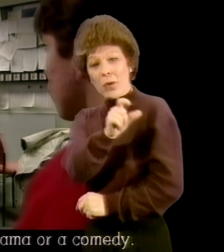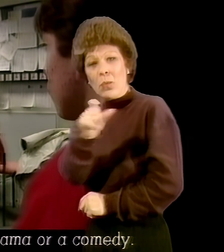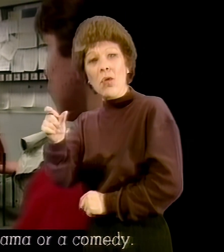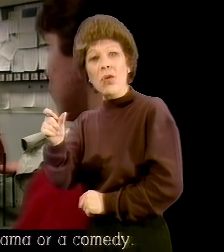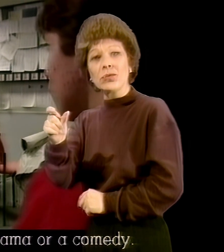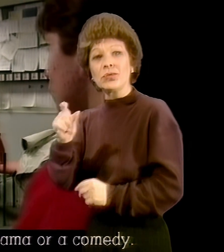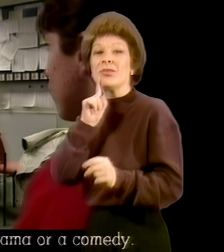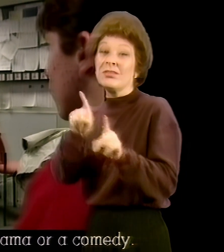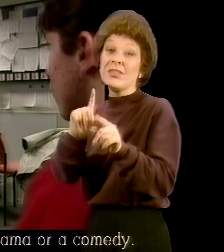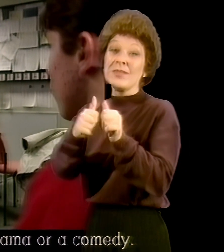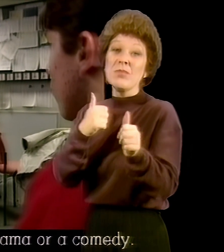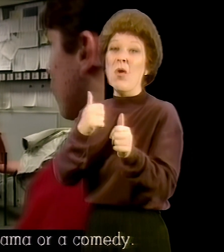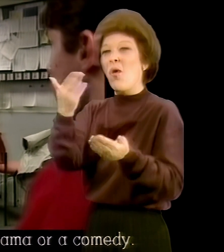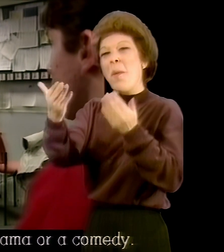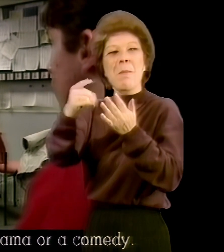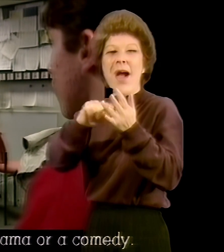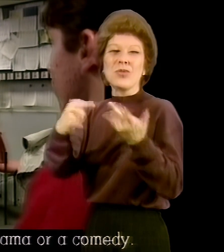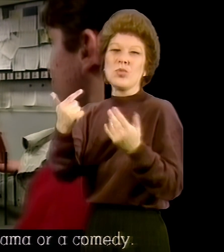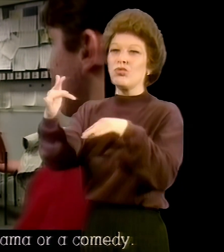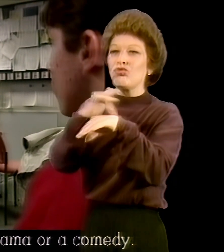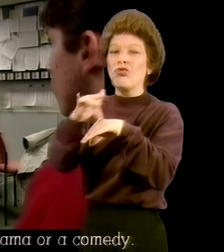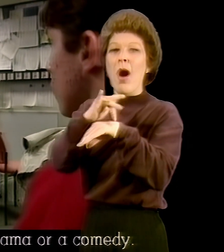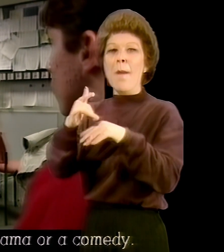than, for instance, in a film or a drama or a sitcom.